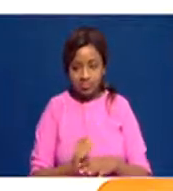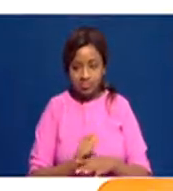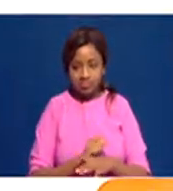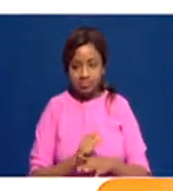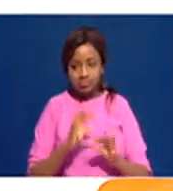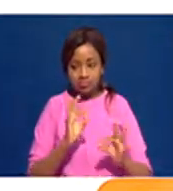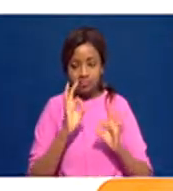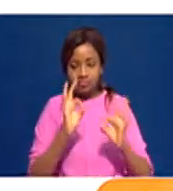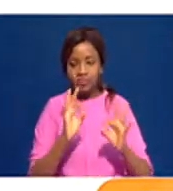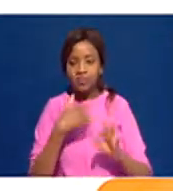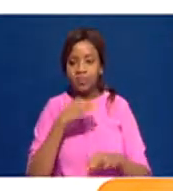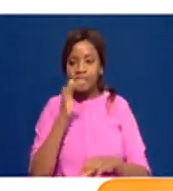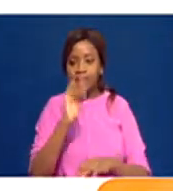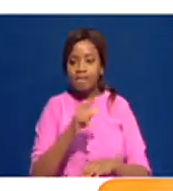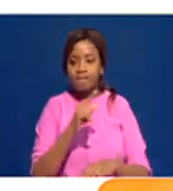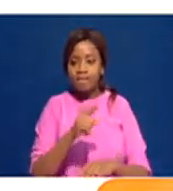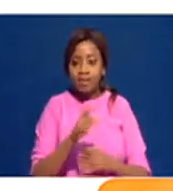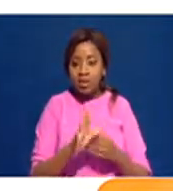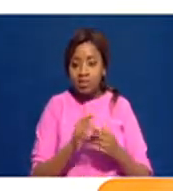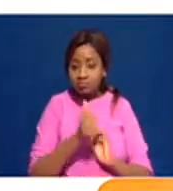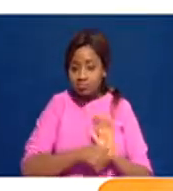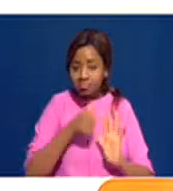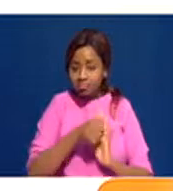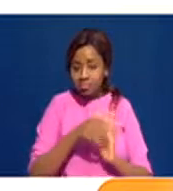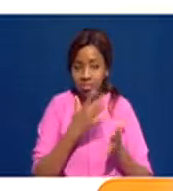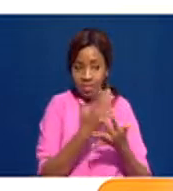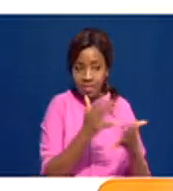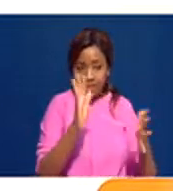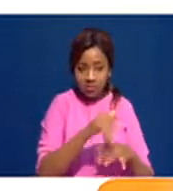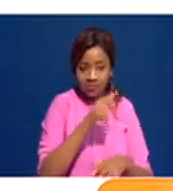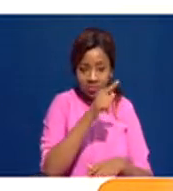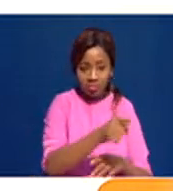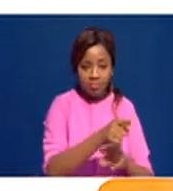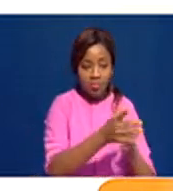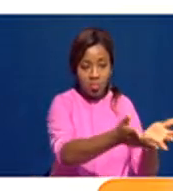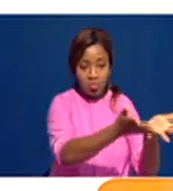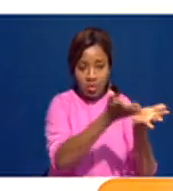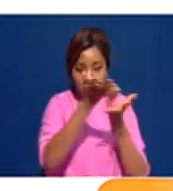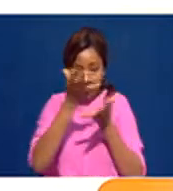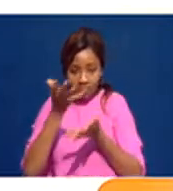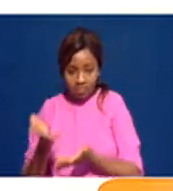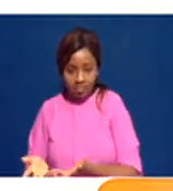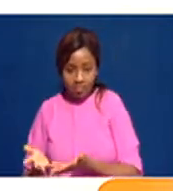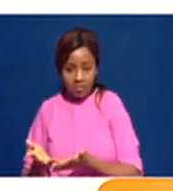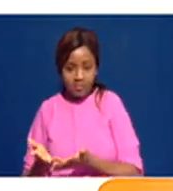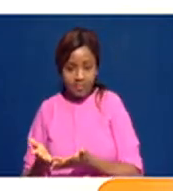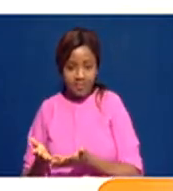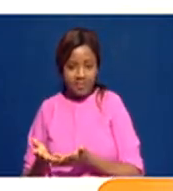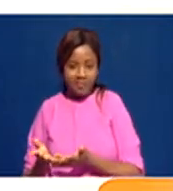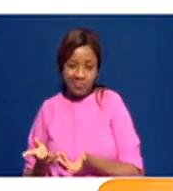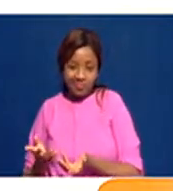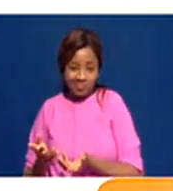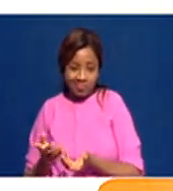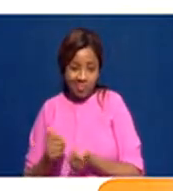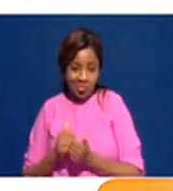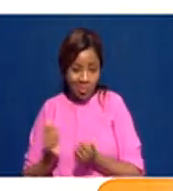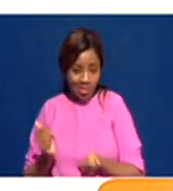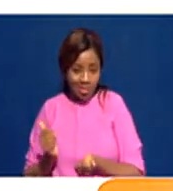efficiency in clearing your goods? That means from the point your goods land and the point your goods reach to your